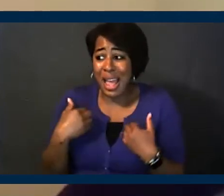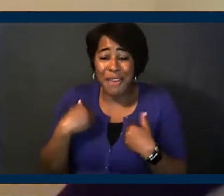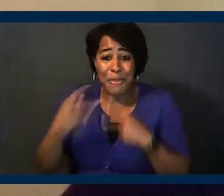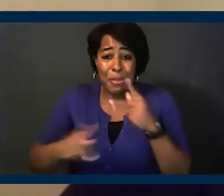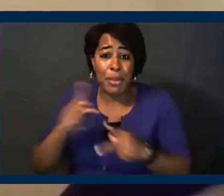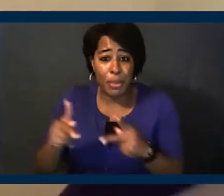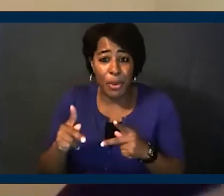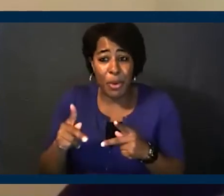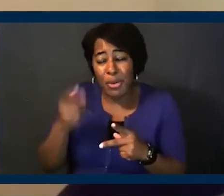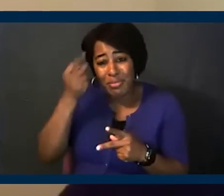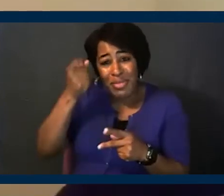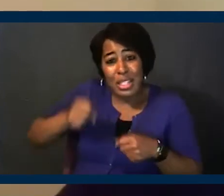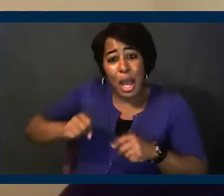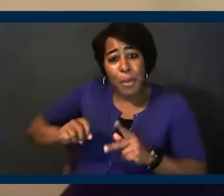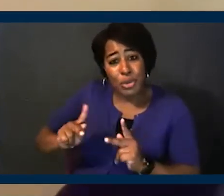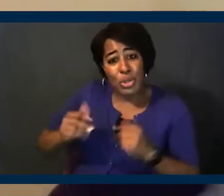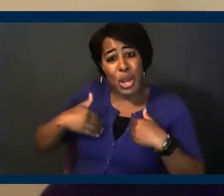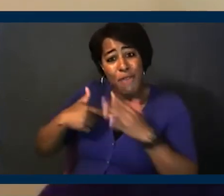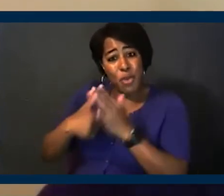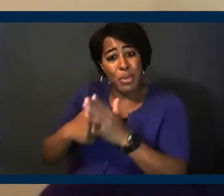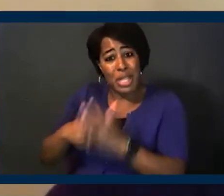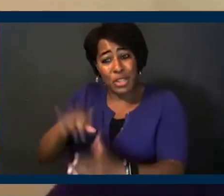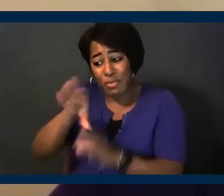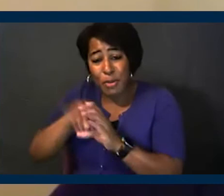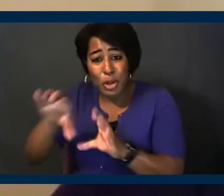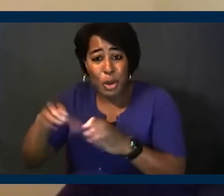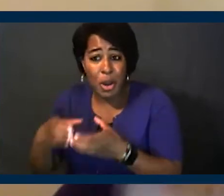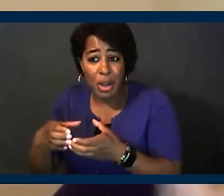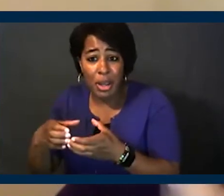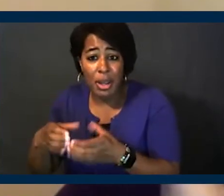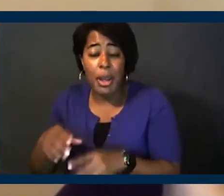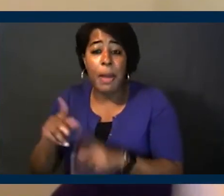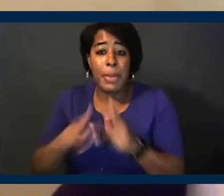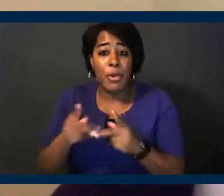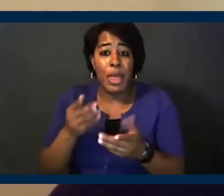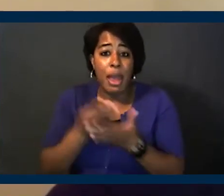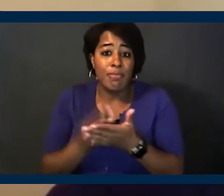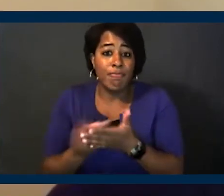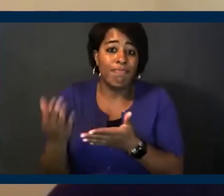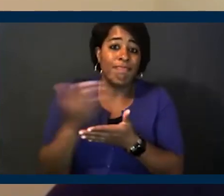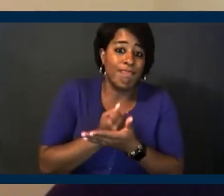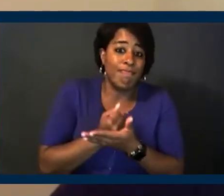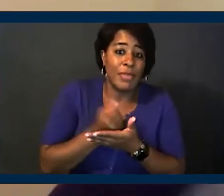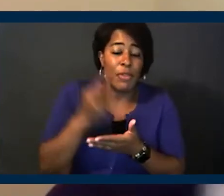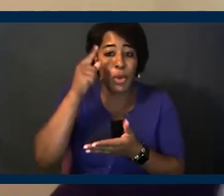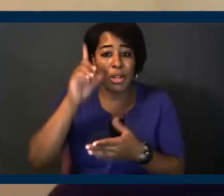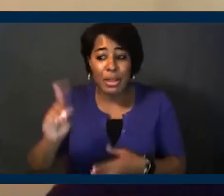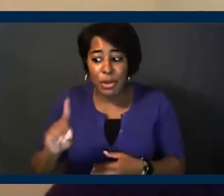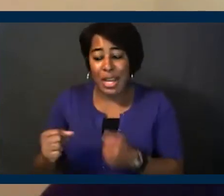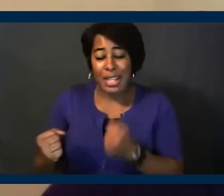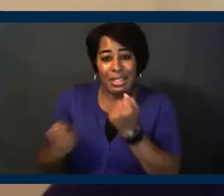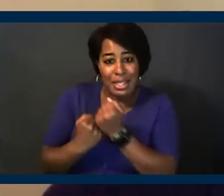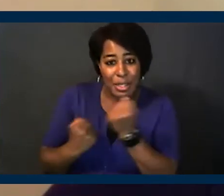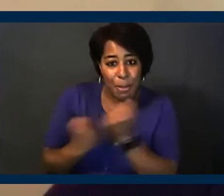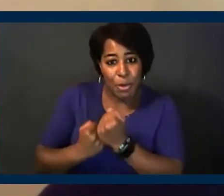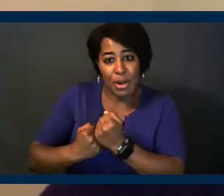have representation within your party who raise money for Democrats, who endorse Democrats, who builds